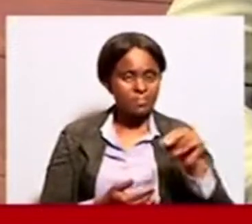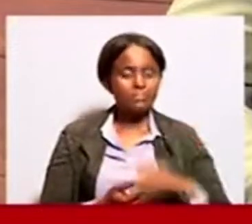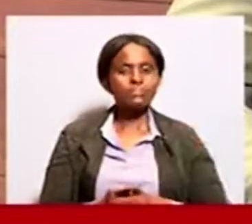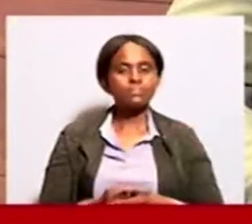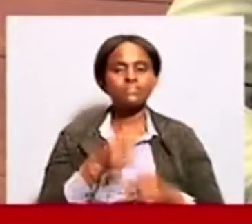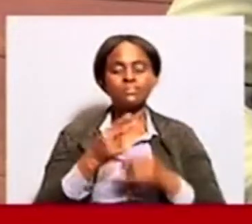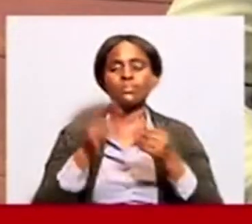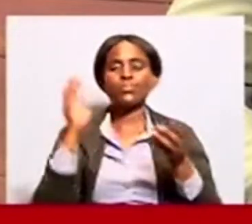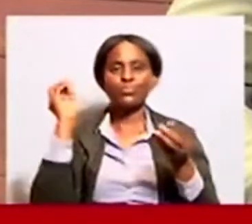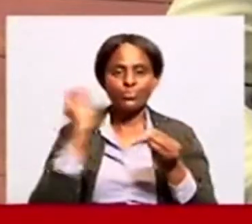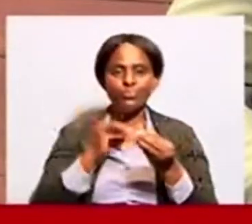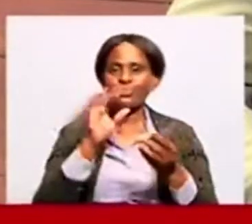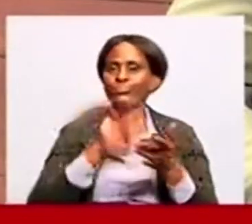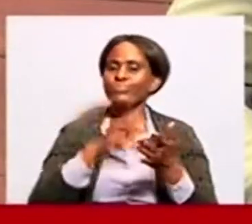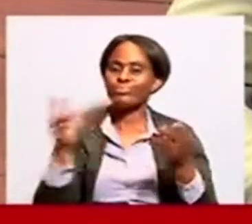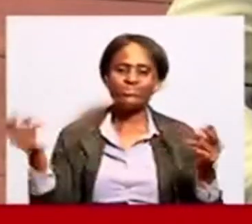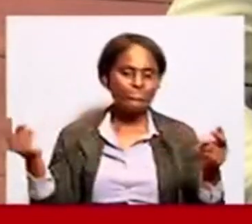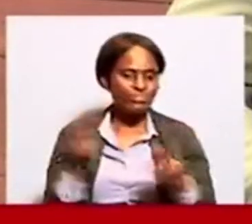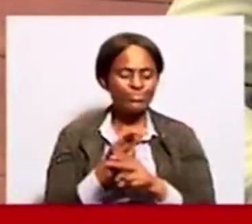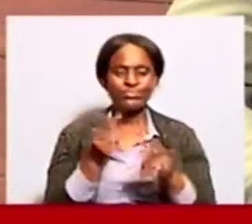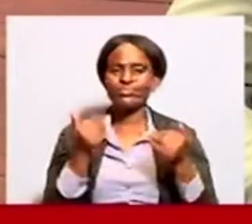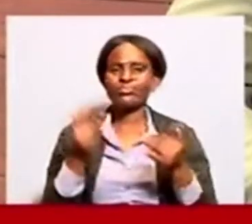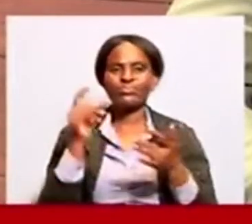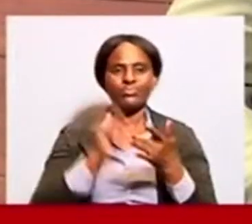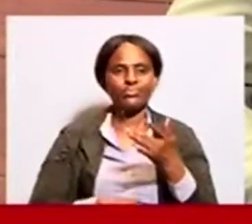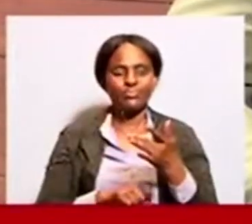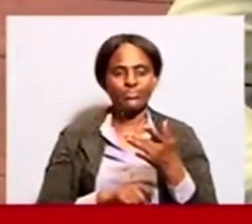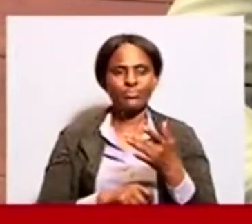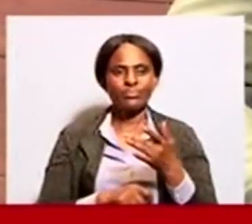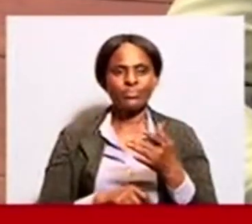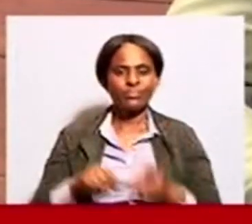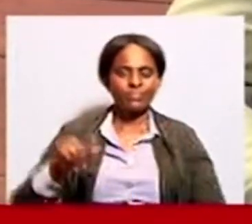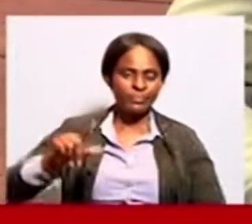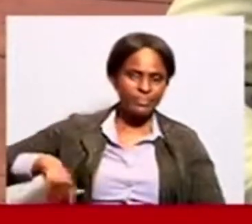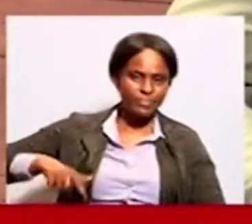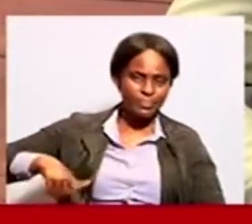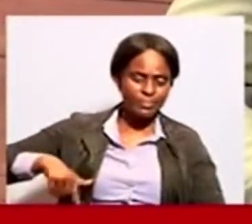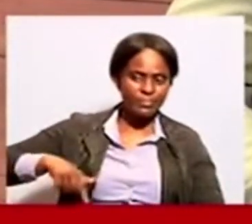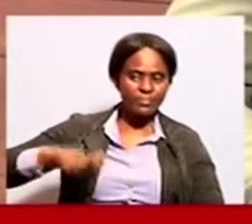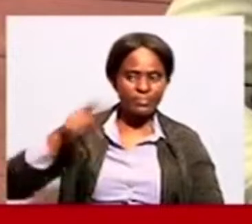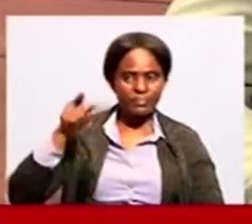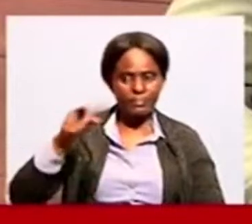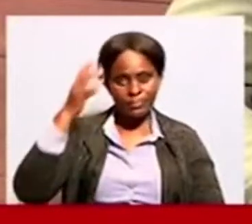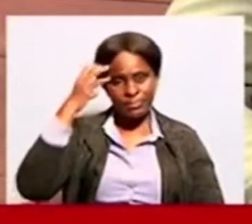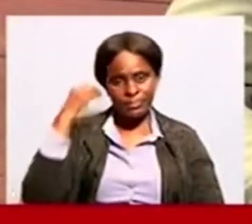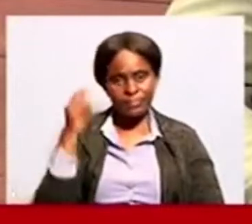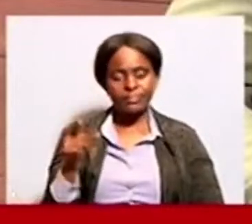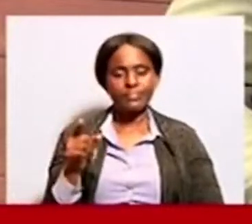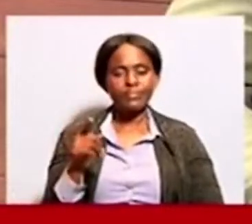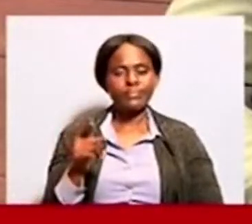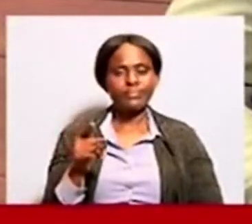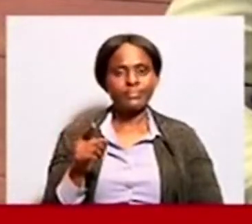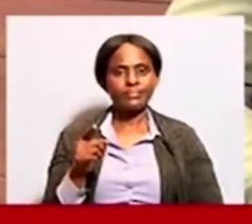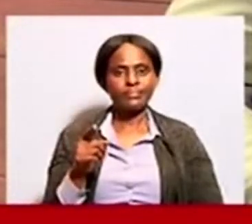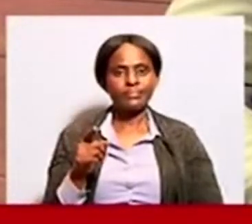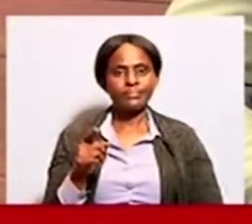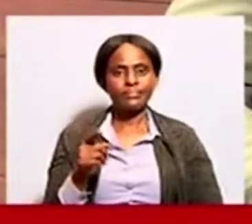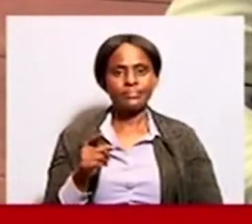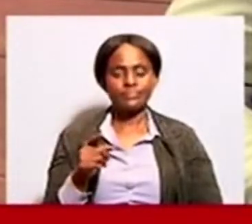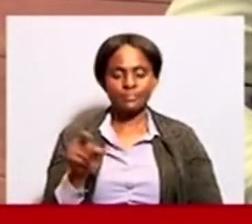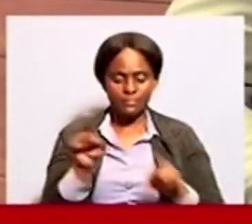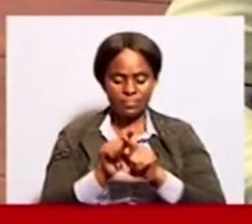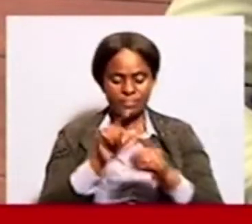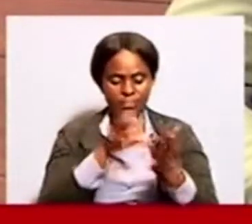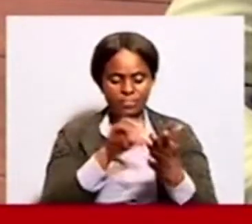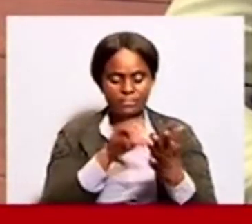actually buy at double the price now, and you find that the delay is caused by the officers. And so you find that even in this